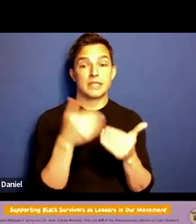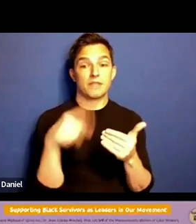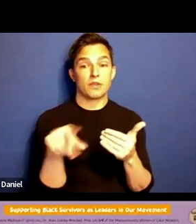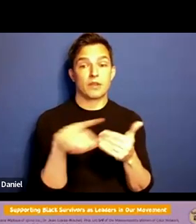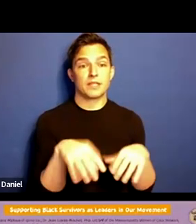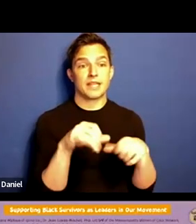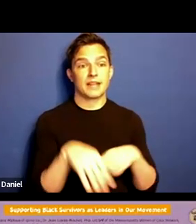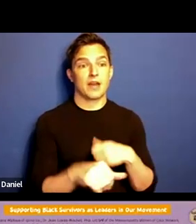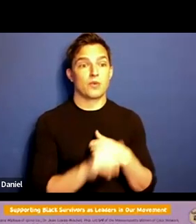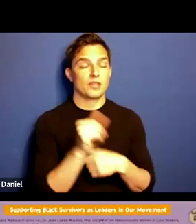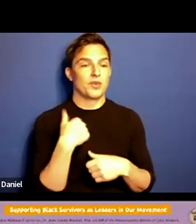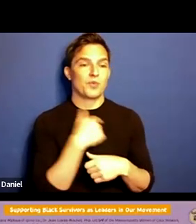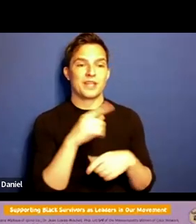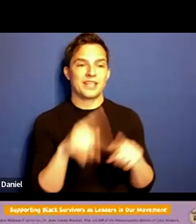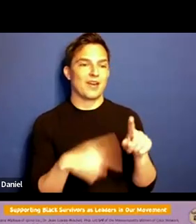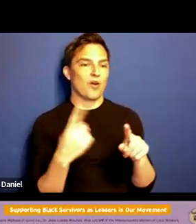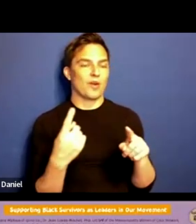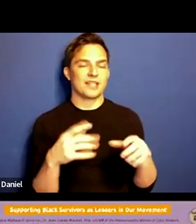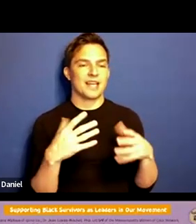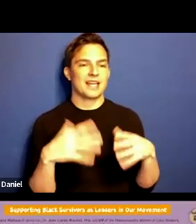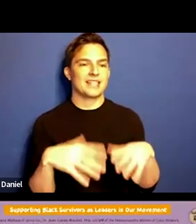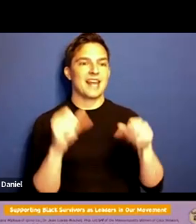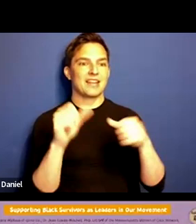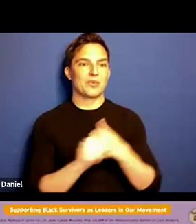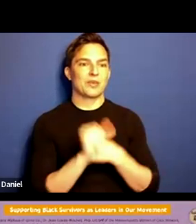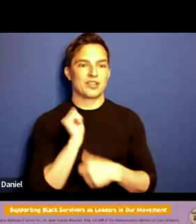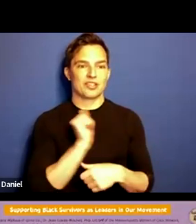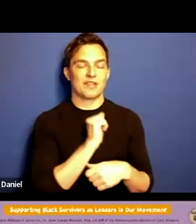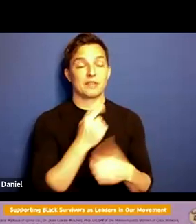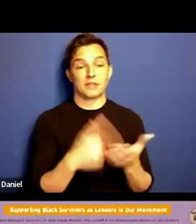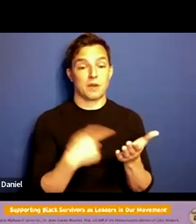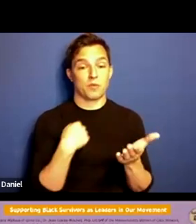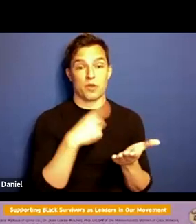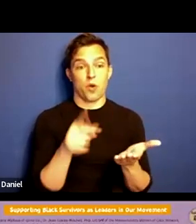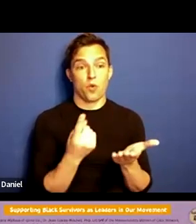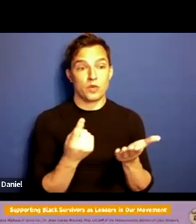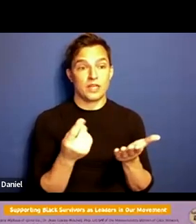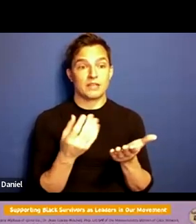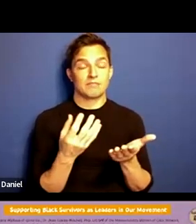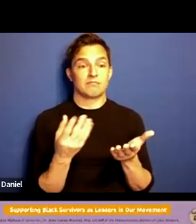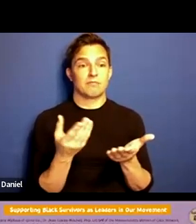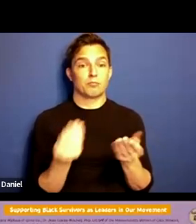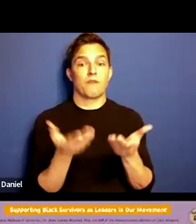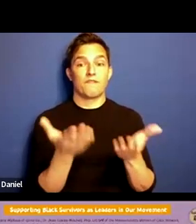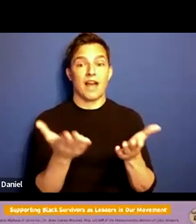We can't always take those risks because sometimes we're the only provider. Financially, we